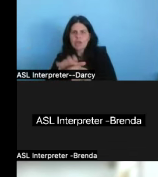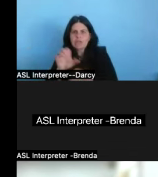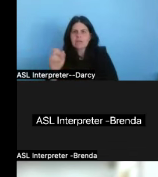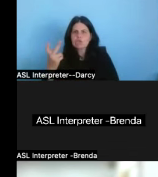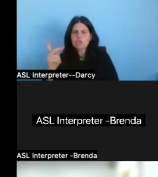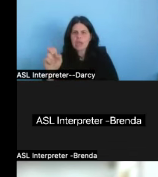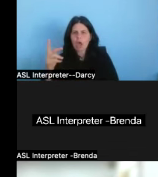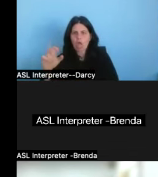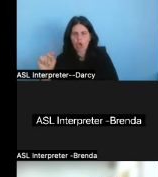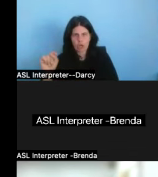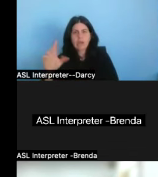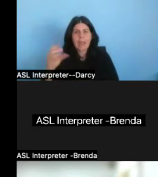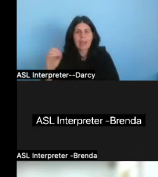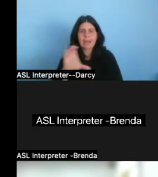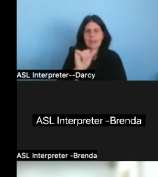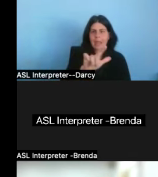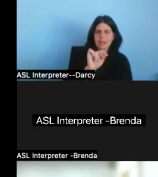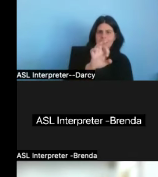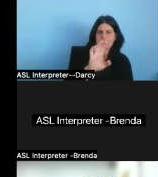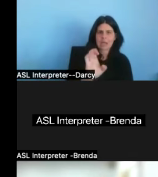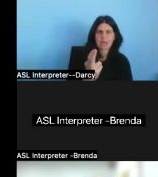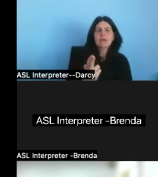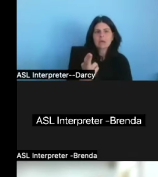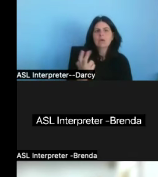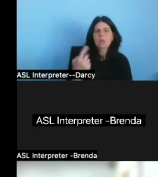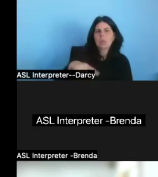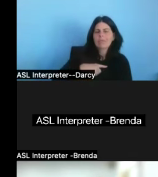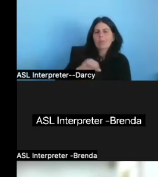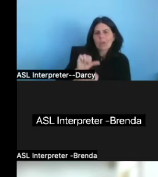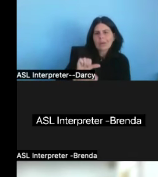the Southern California Seismic Network has been working on in that effort.